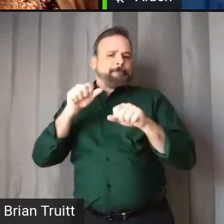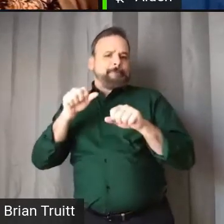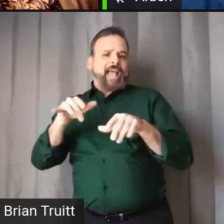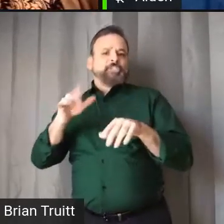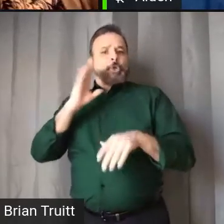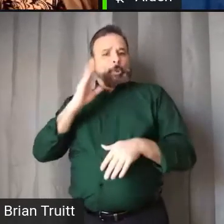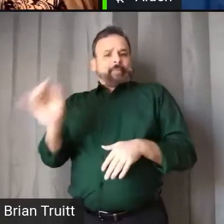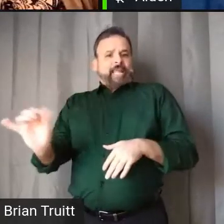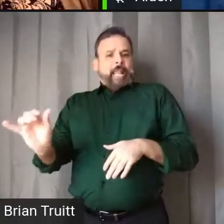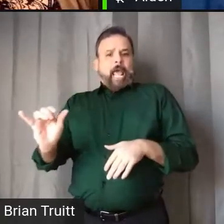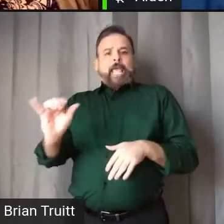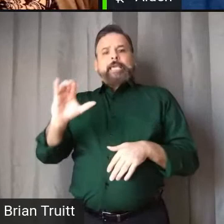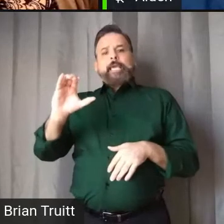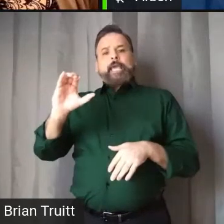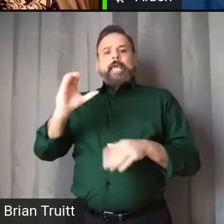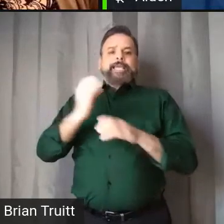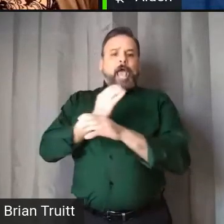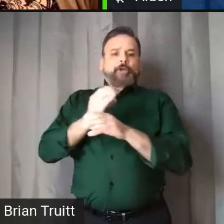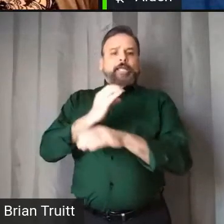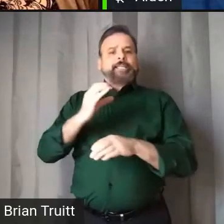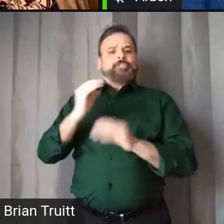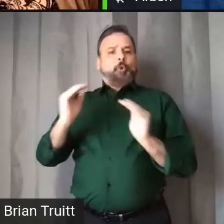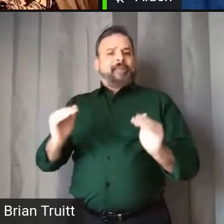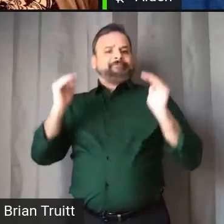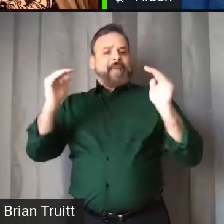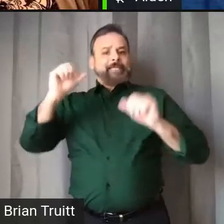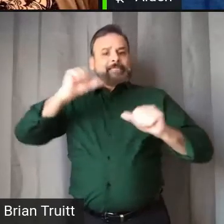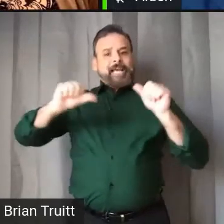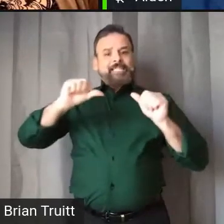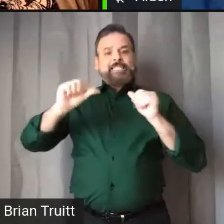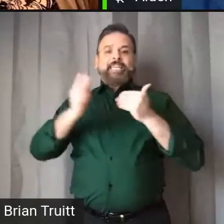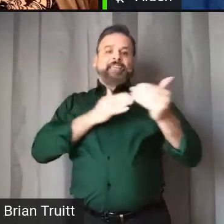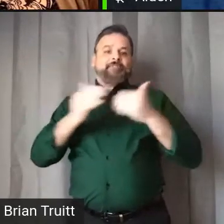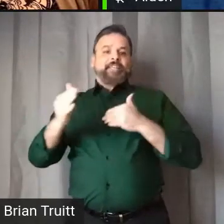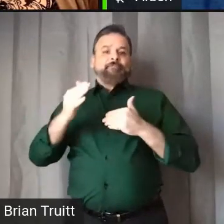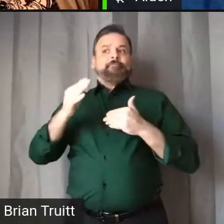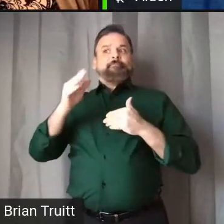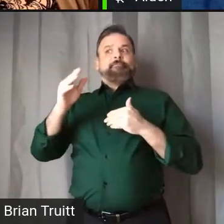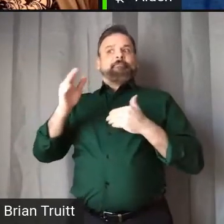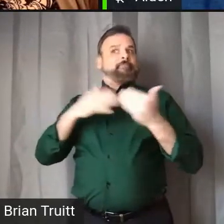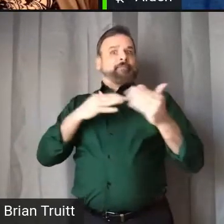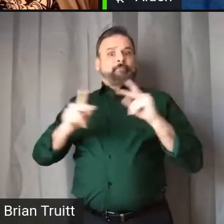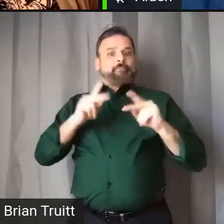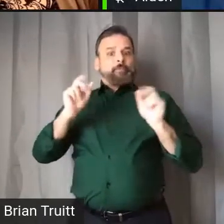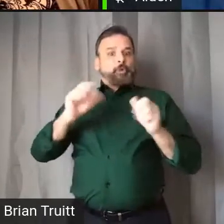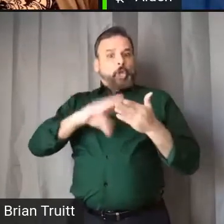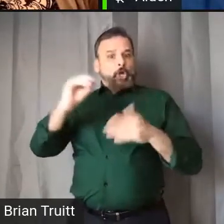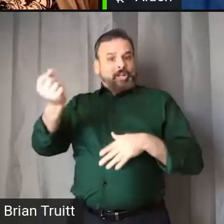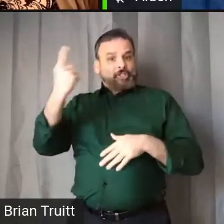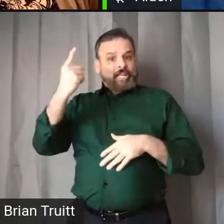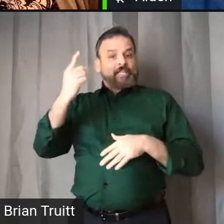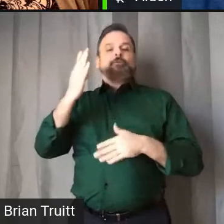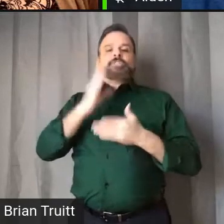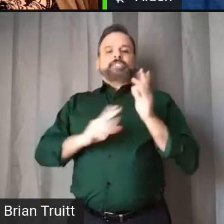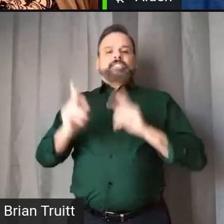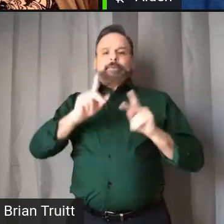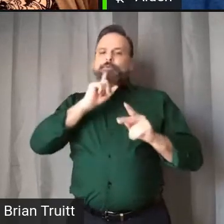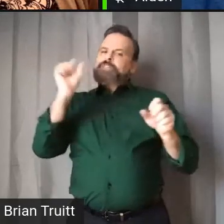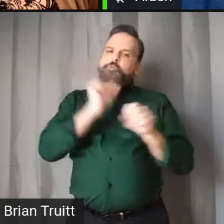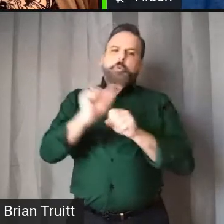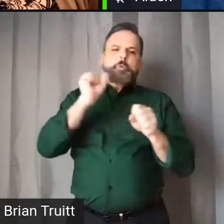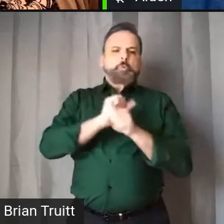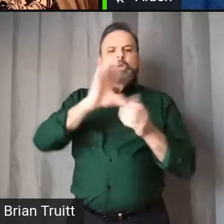or advanced science, where even if it was within people's grasp to learn it, you would still have some people who worked really hard to learn it.